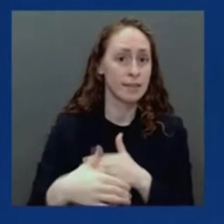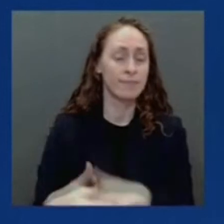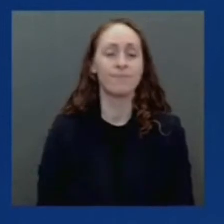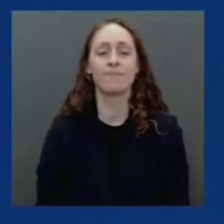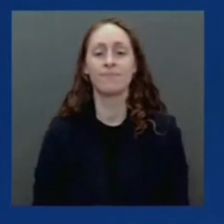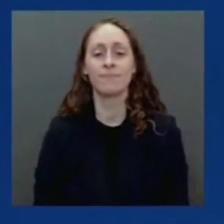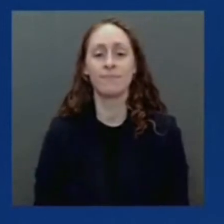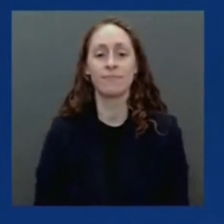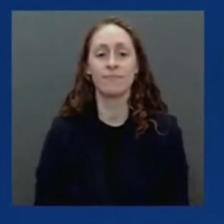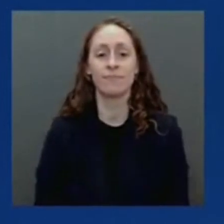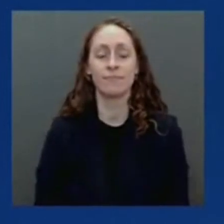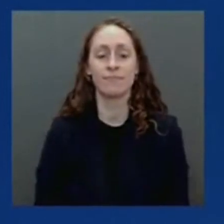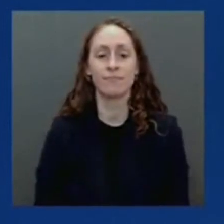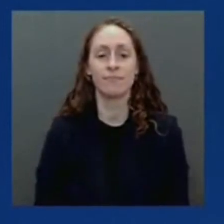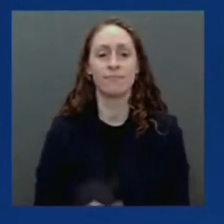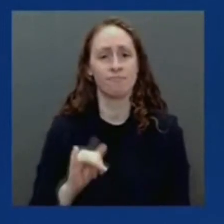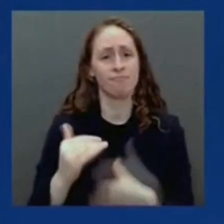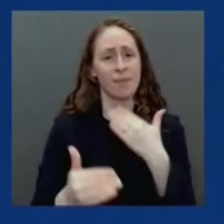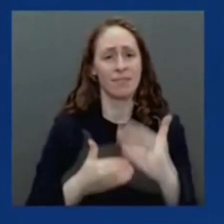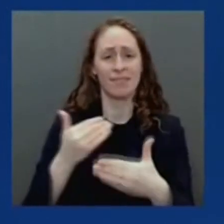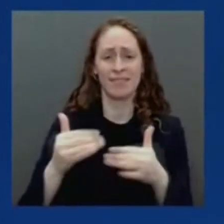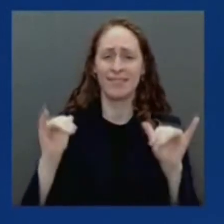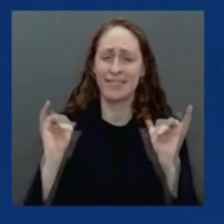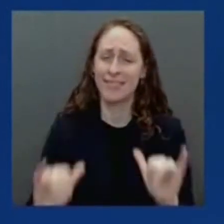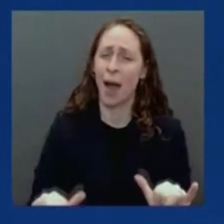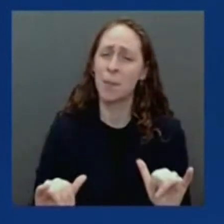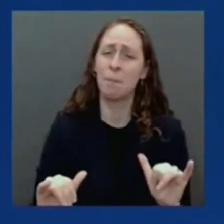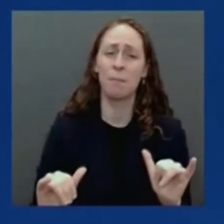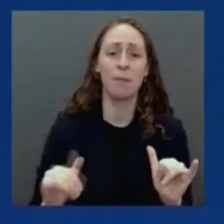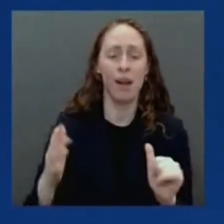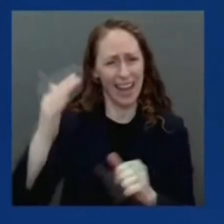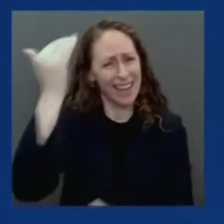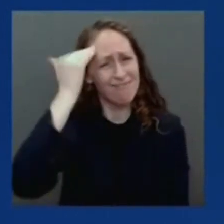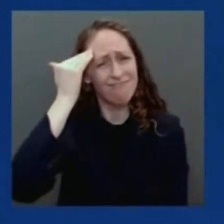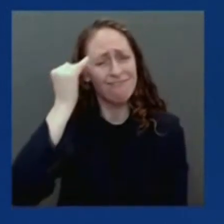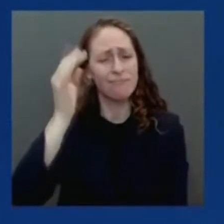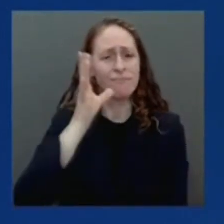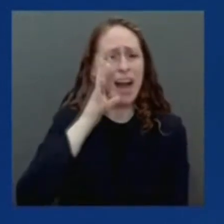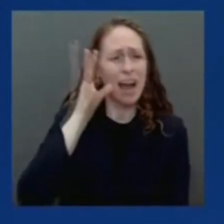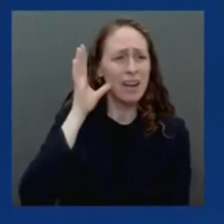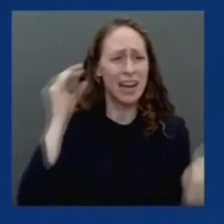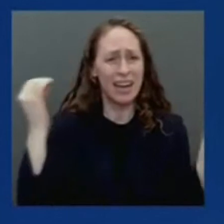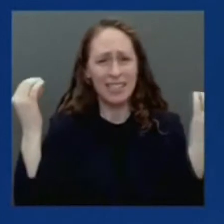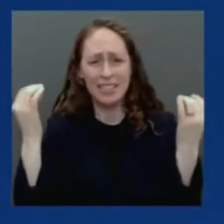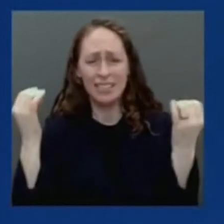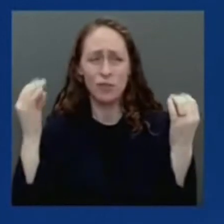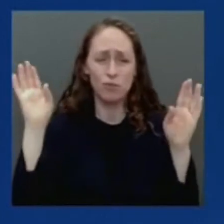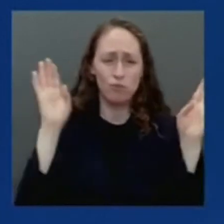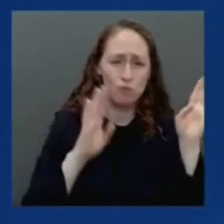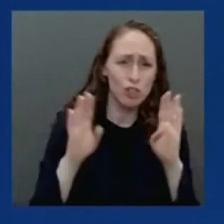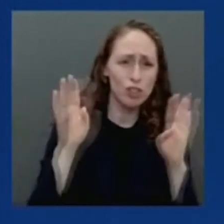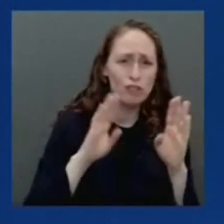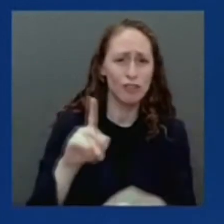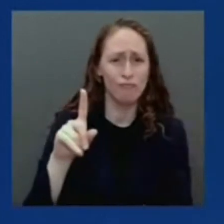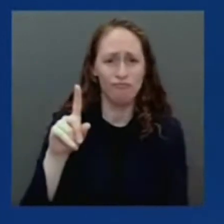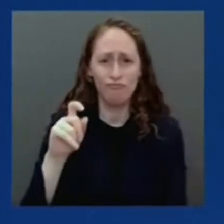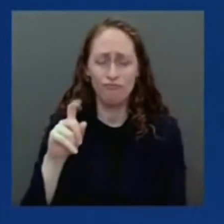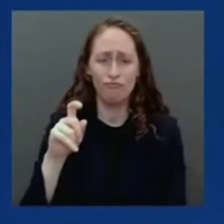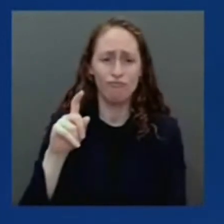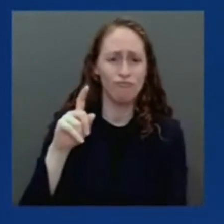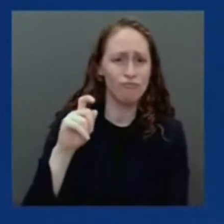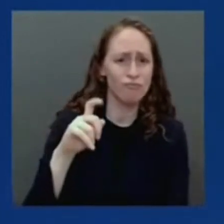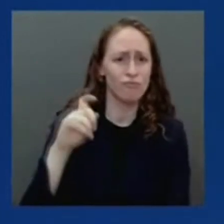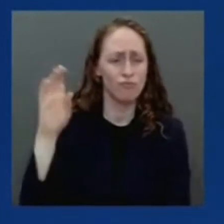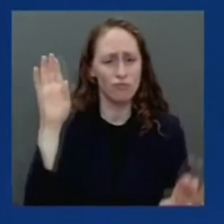front. For much of this pandemic, millions of parents have carried with them an added layer of worry, knowing that their children under